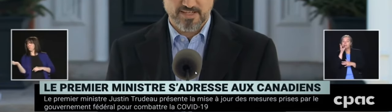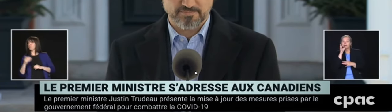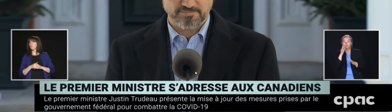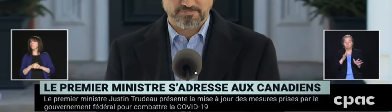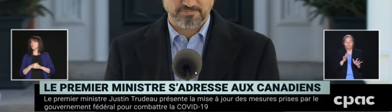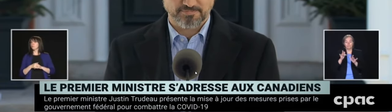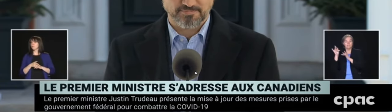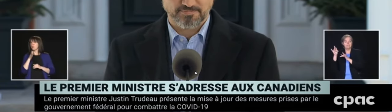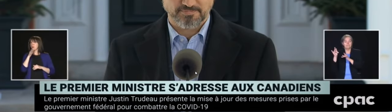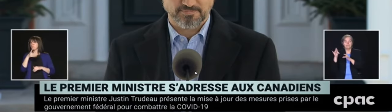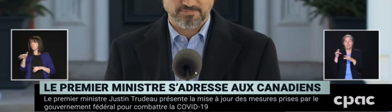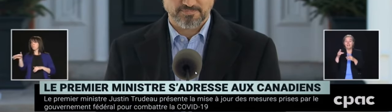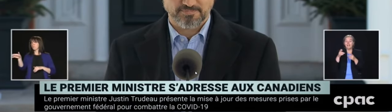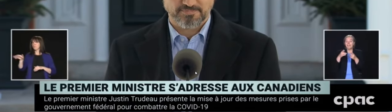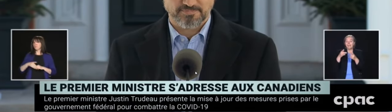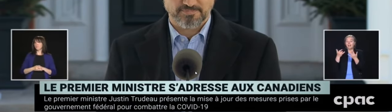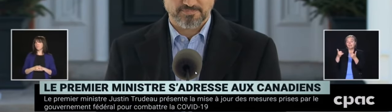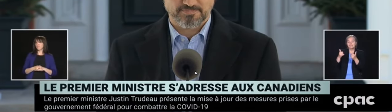I'll give you a second.